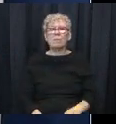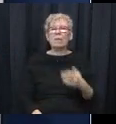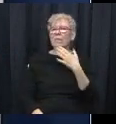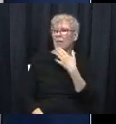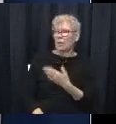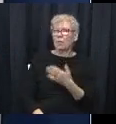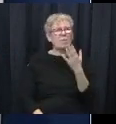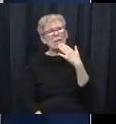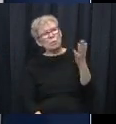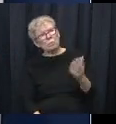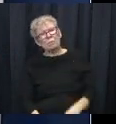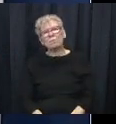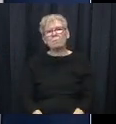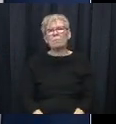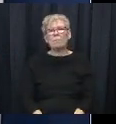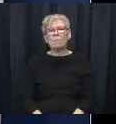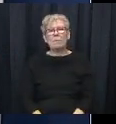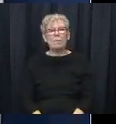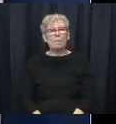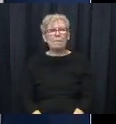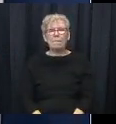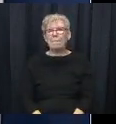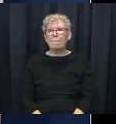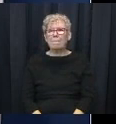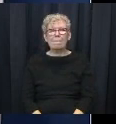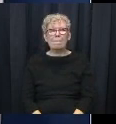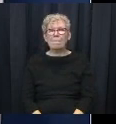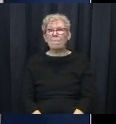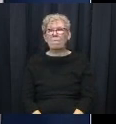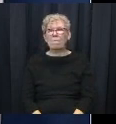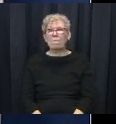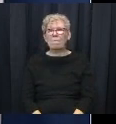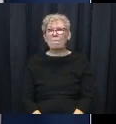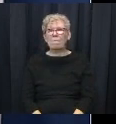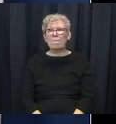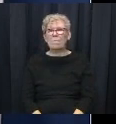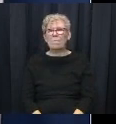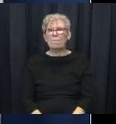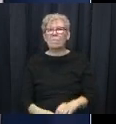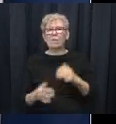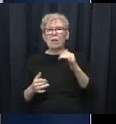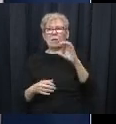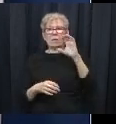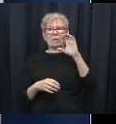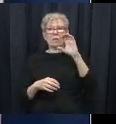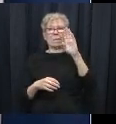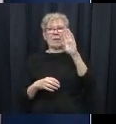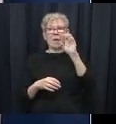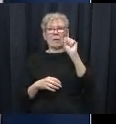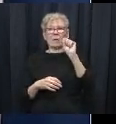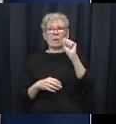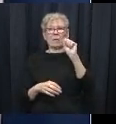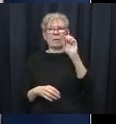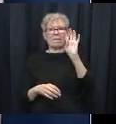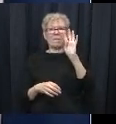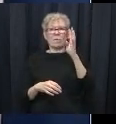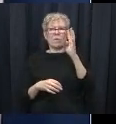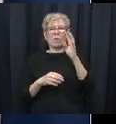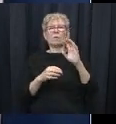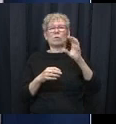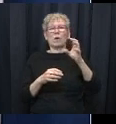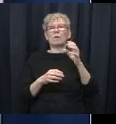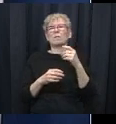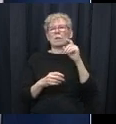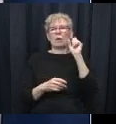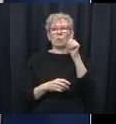Hi, Governor. It's Sean Chitness with CBS4. Just wondering, as you make the vaccine more eligible for other people, specifically